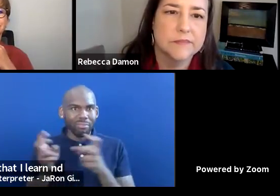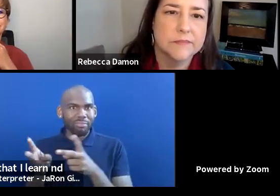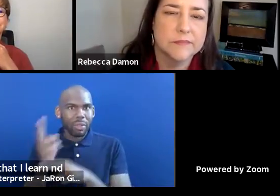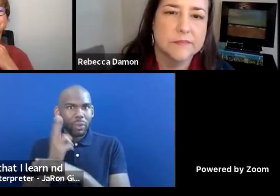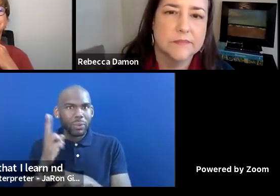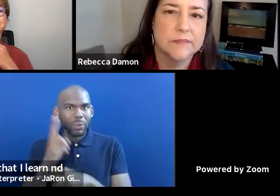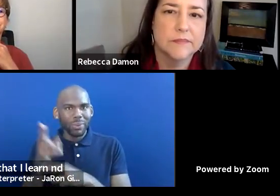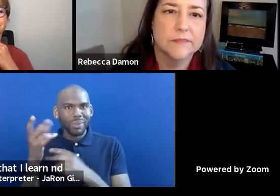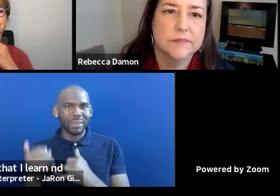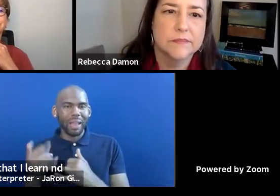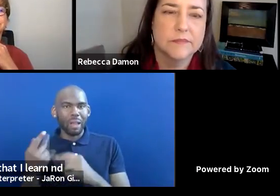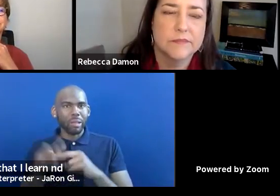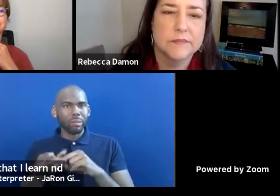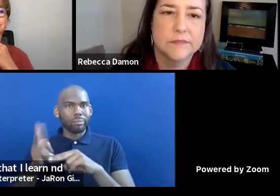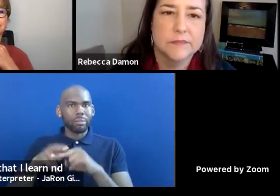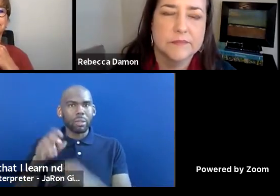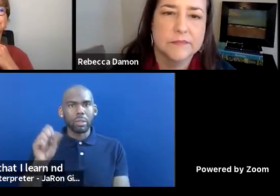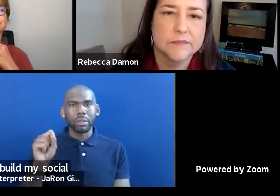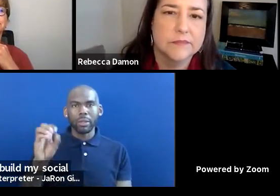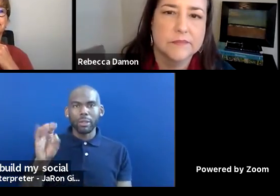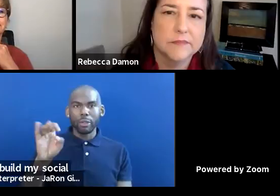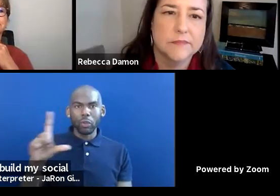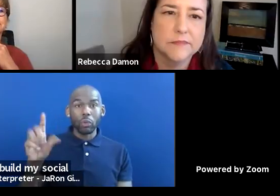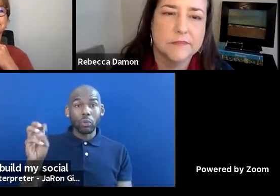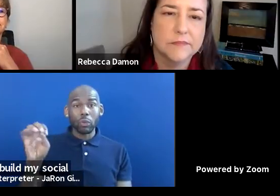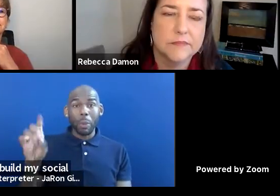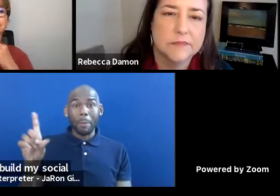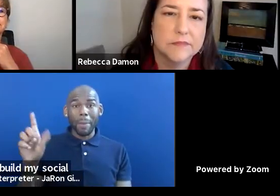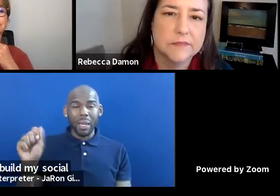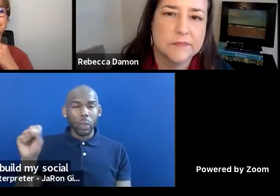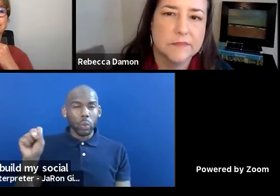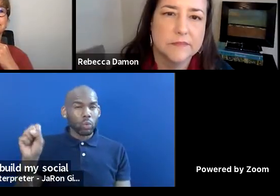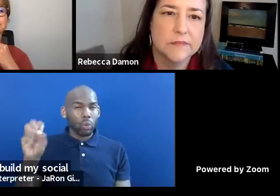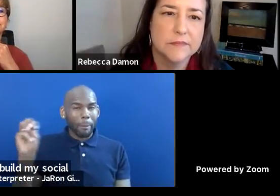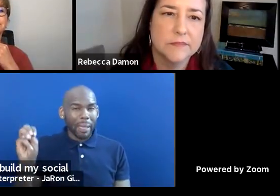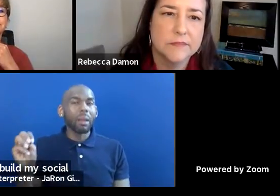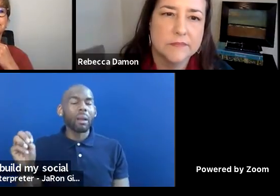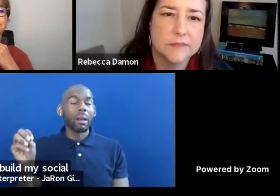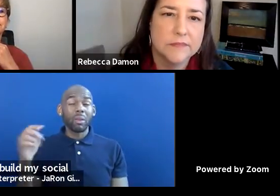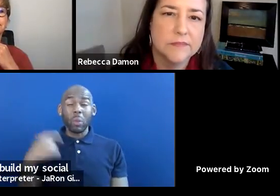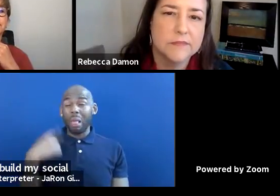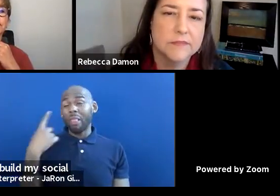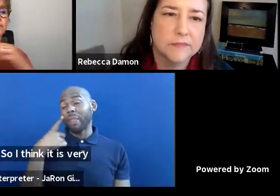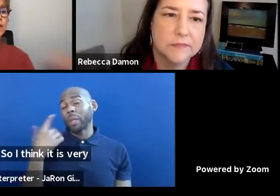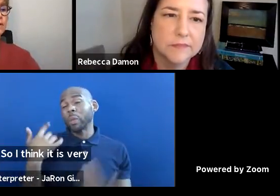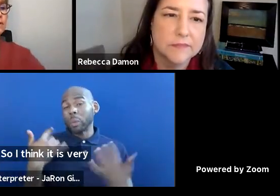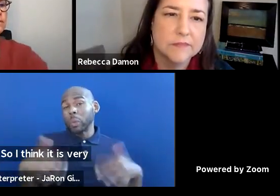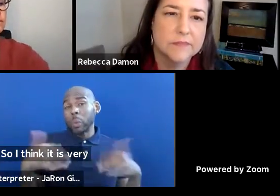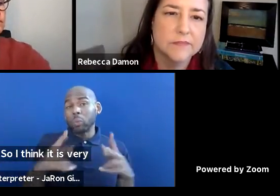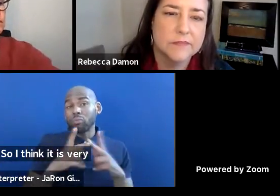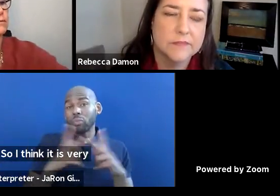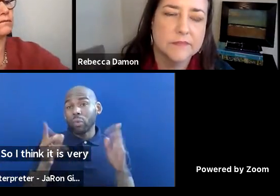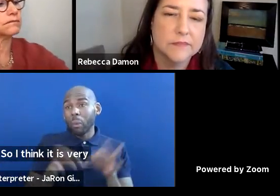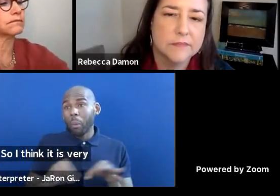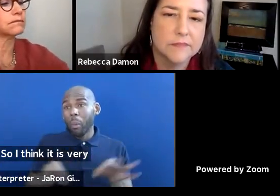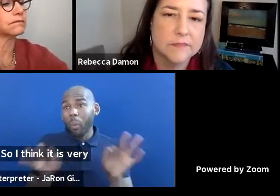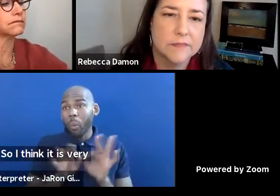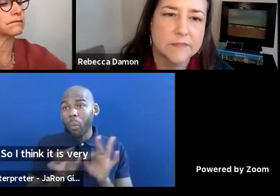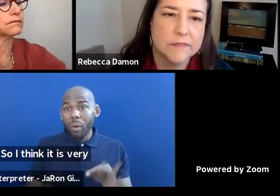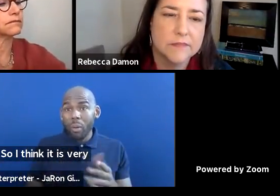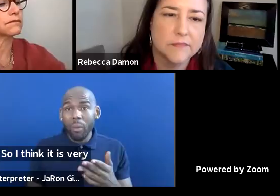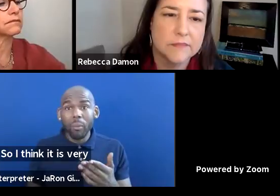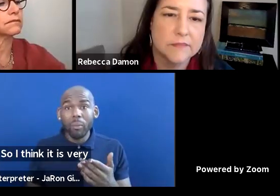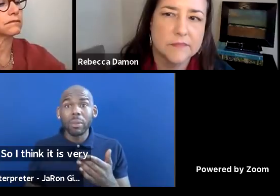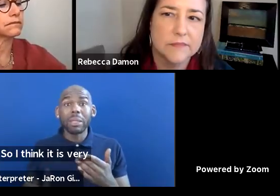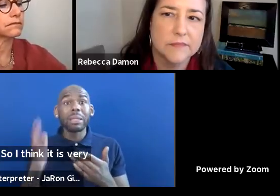social media following continuously. So I think it's very important. Yeah, one of the things, some of the